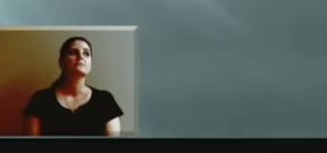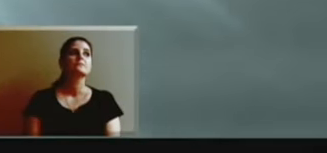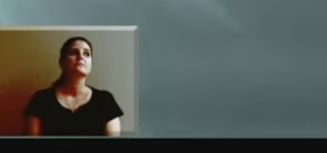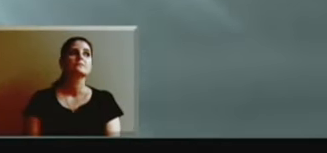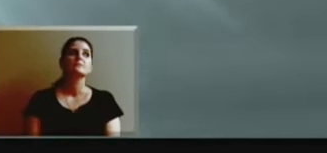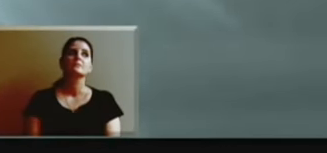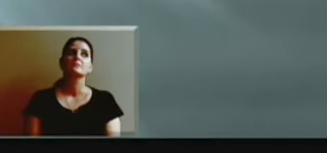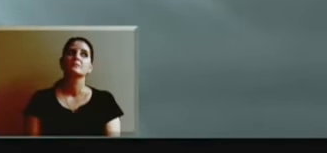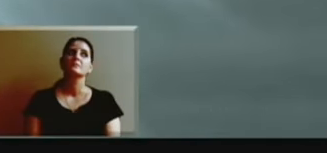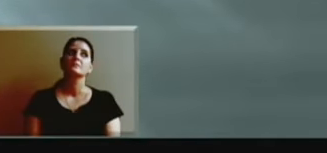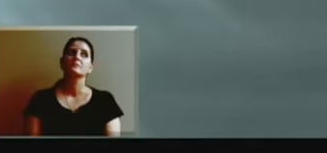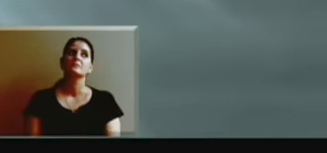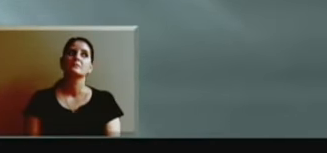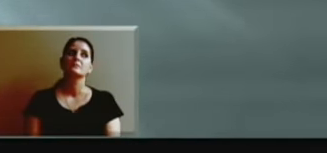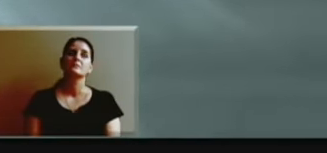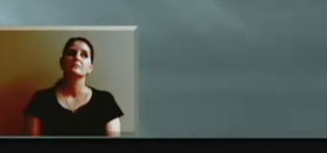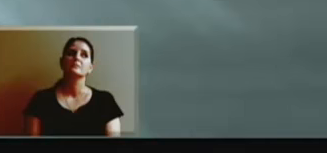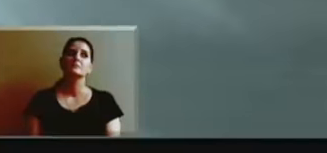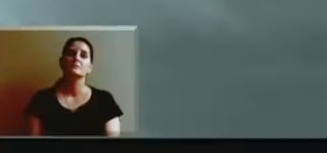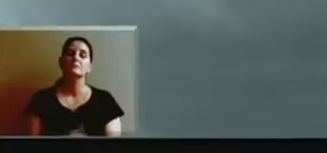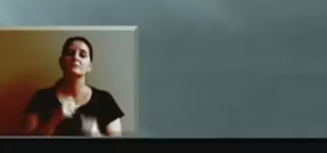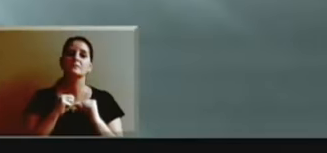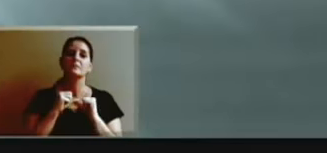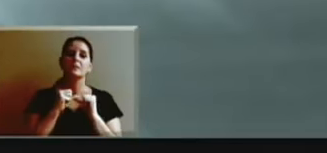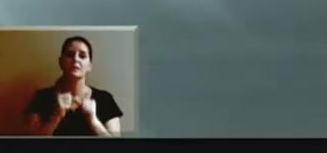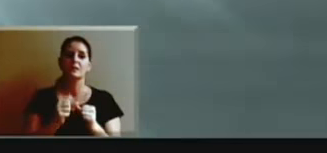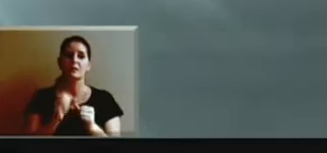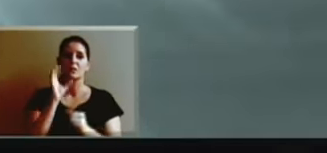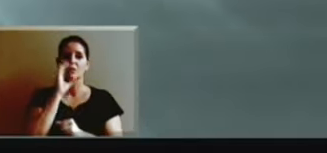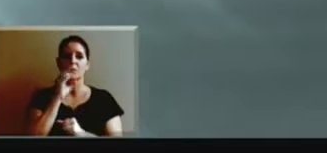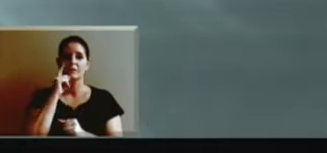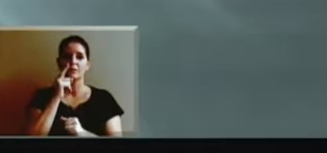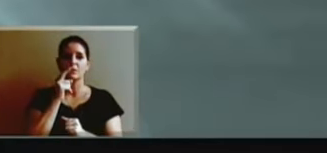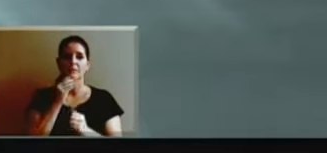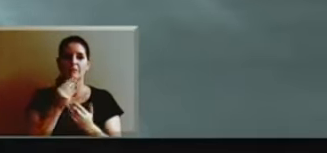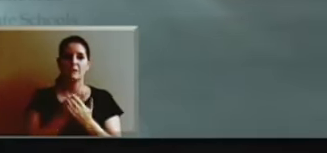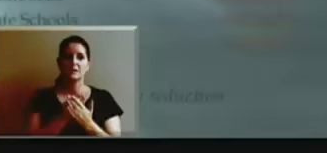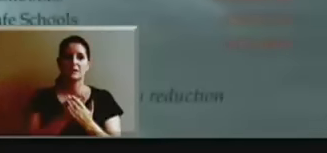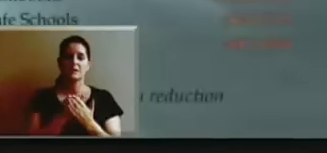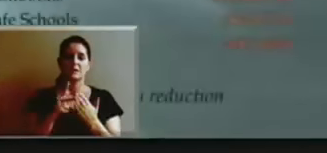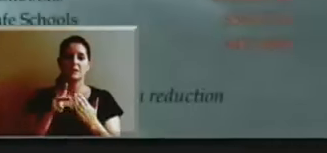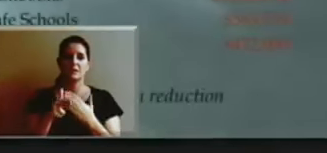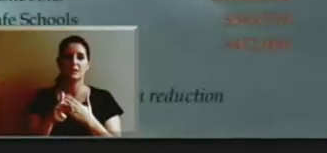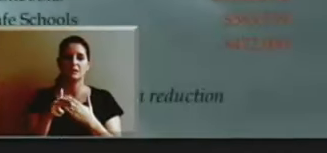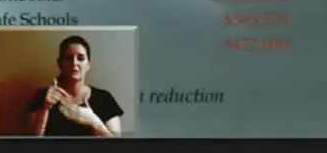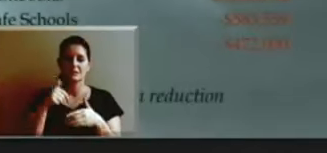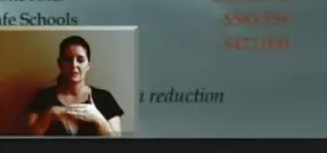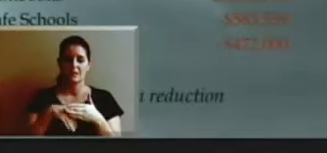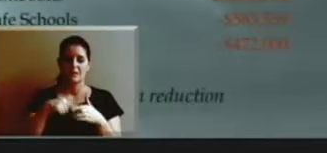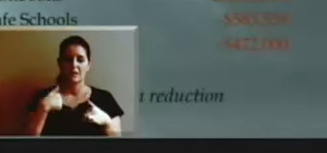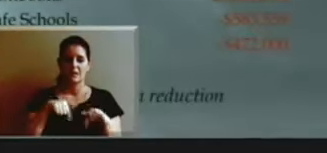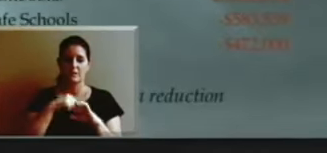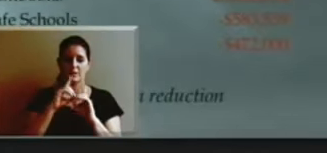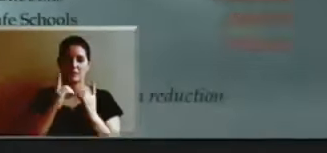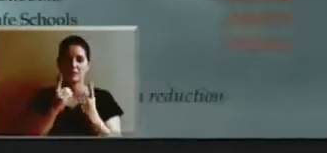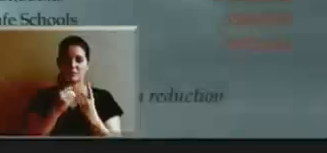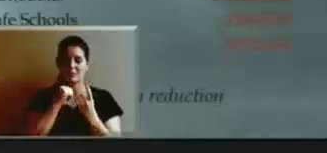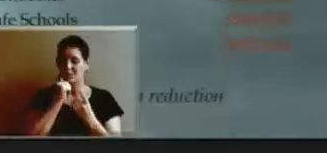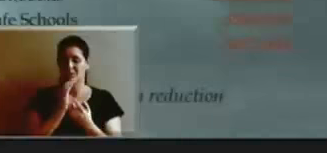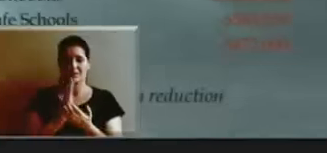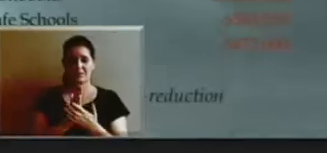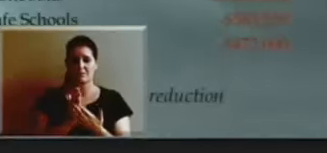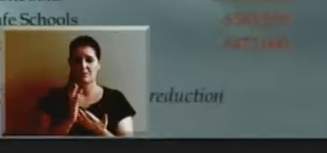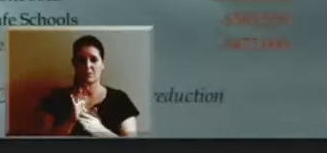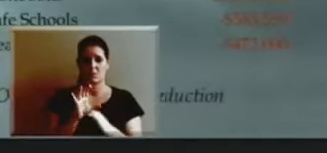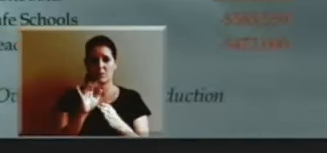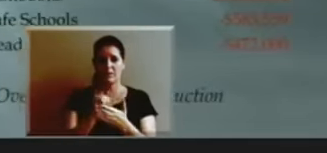We continue to look for cuts within the district, and we will not stop doing that. But